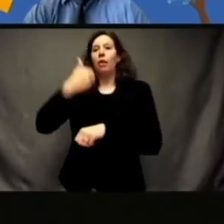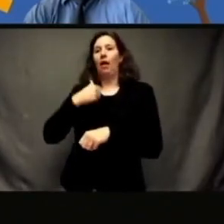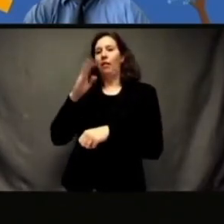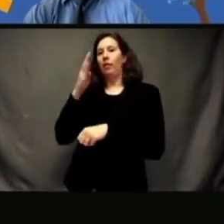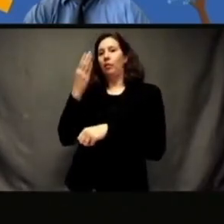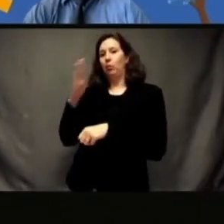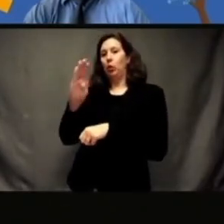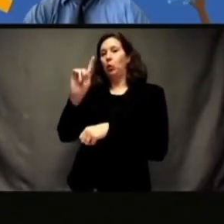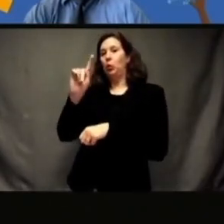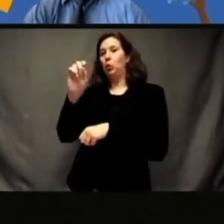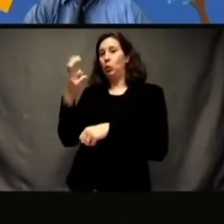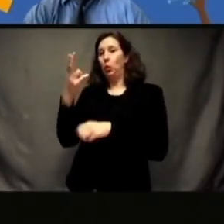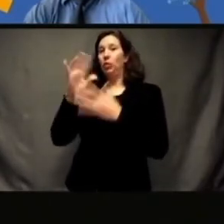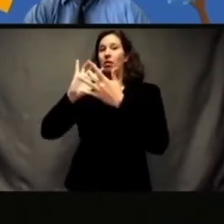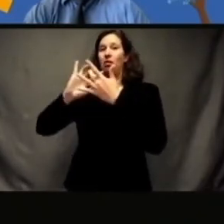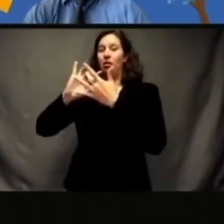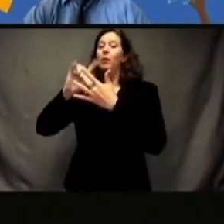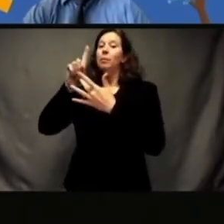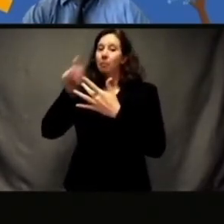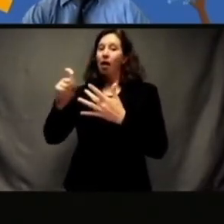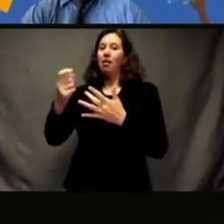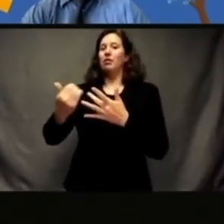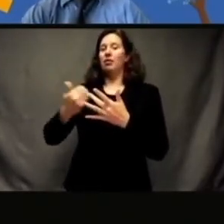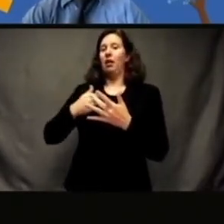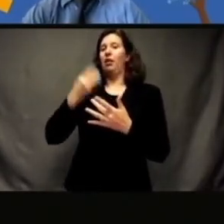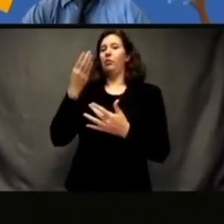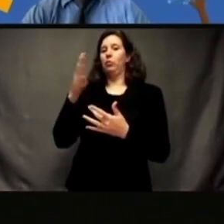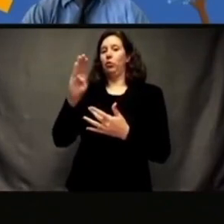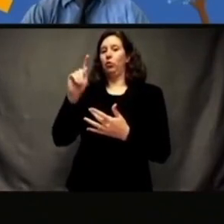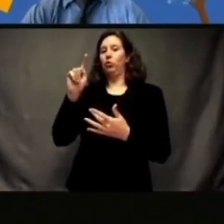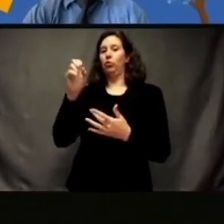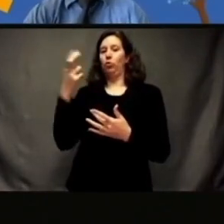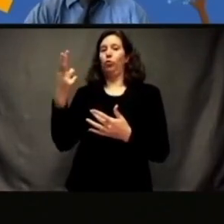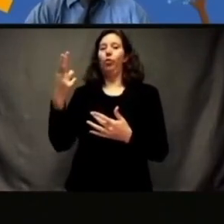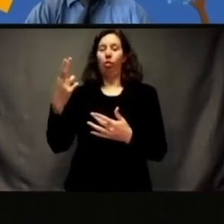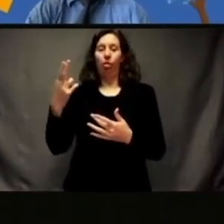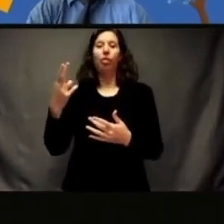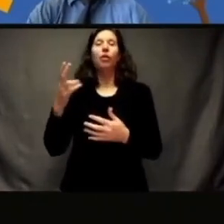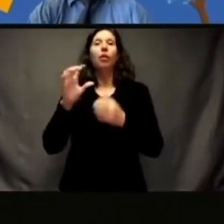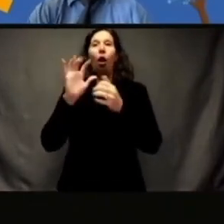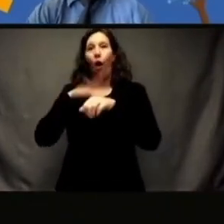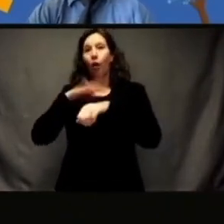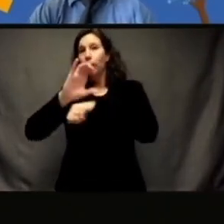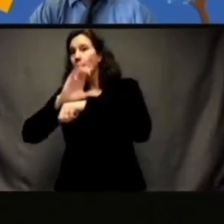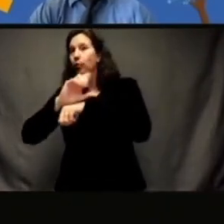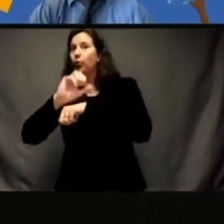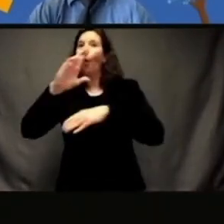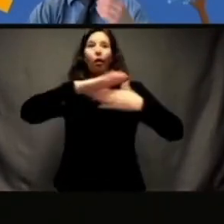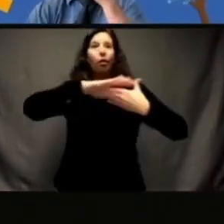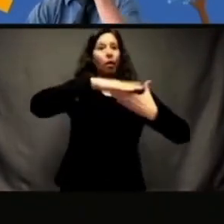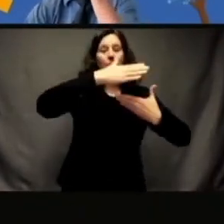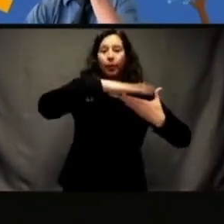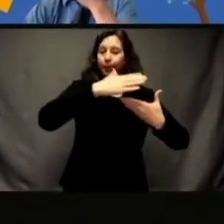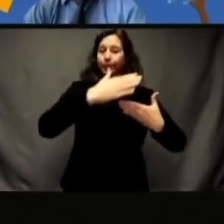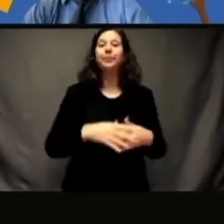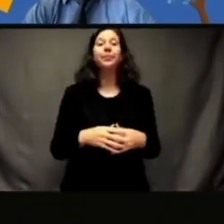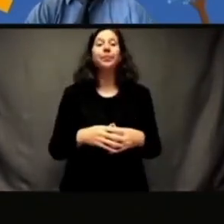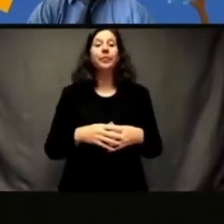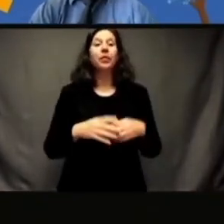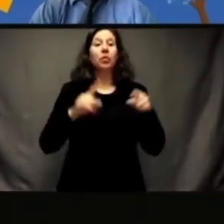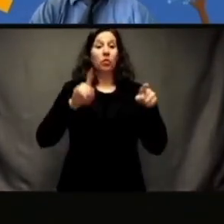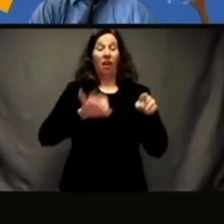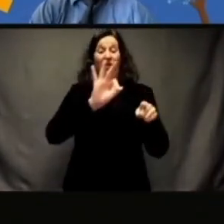have Bluetooth working on your computer, on your laptop. So when you copy this file,